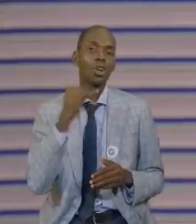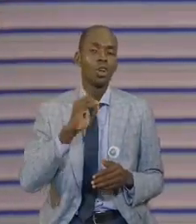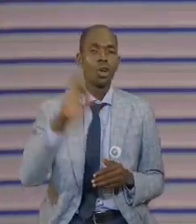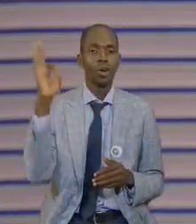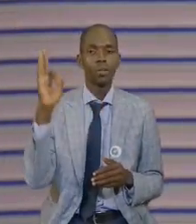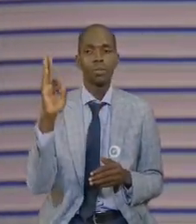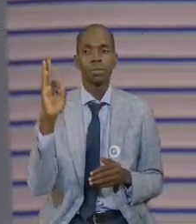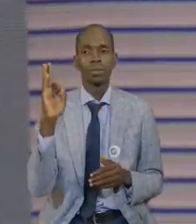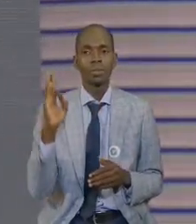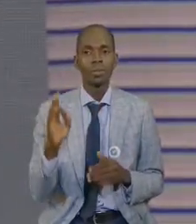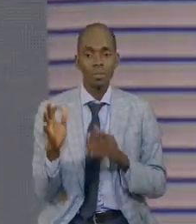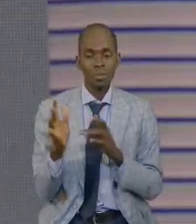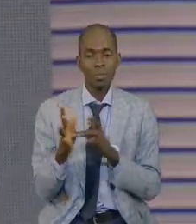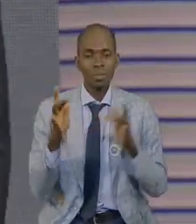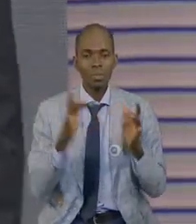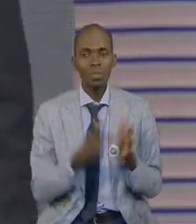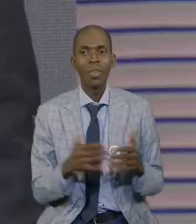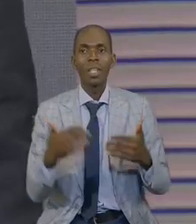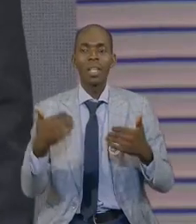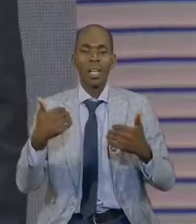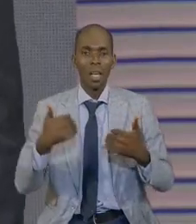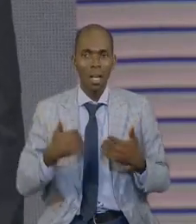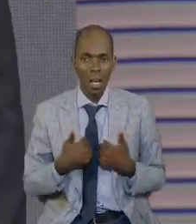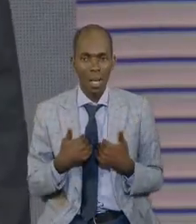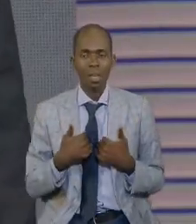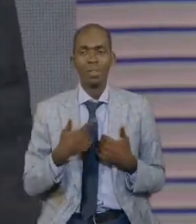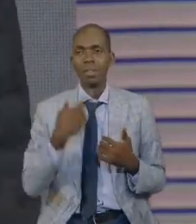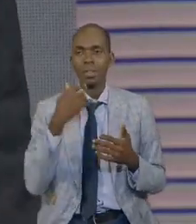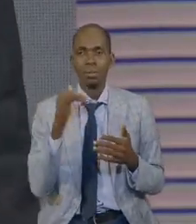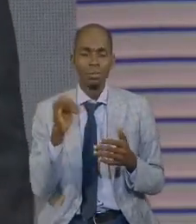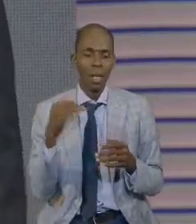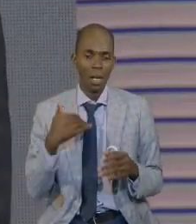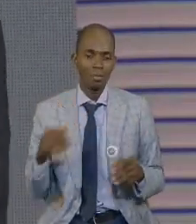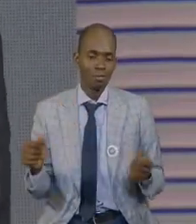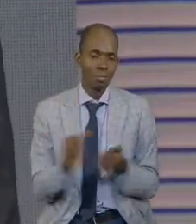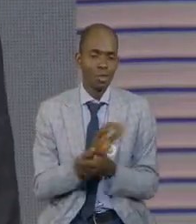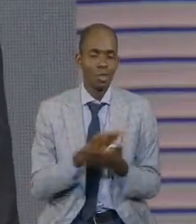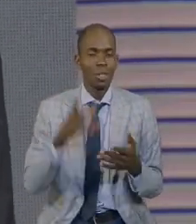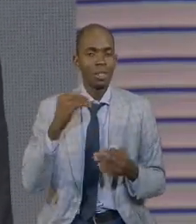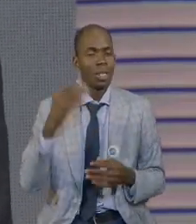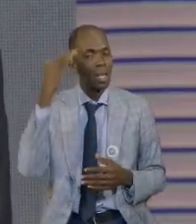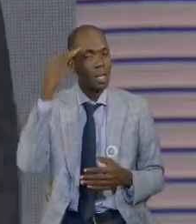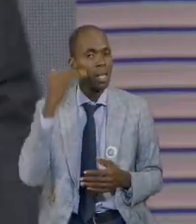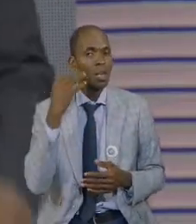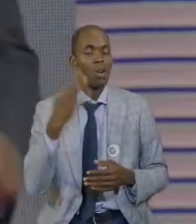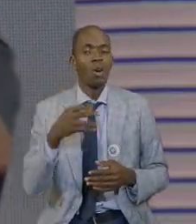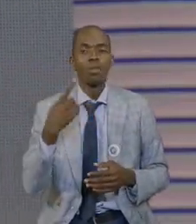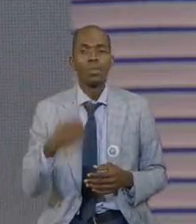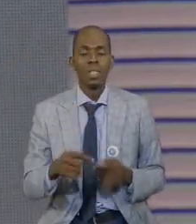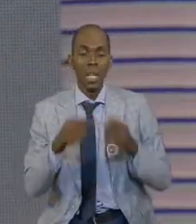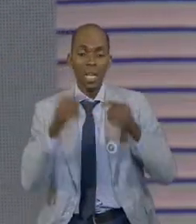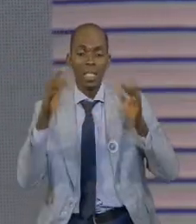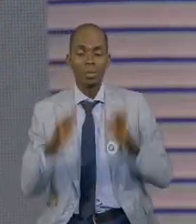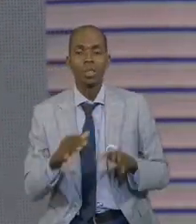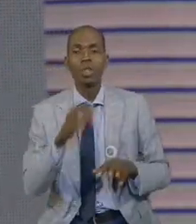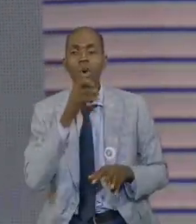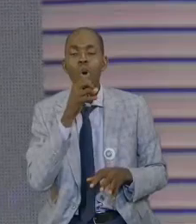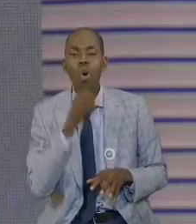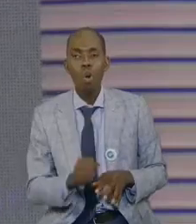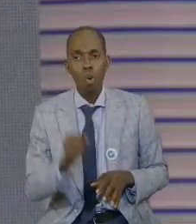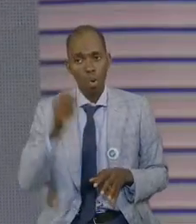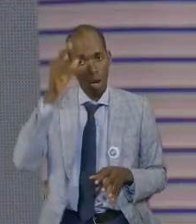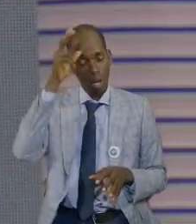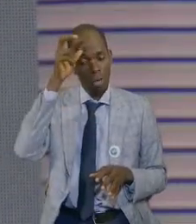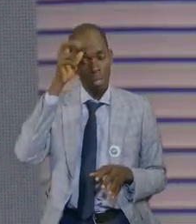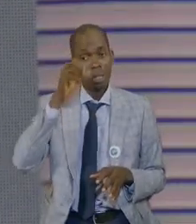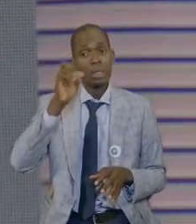Jesus has brought any the head of the old serpent although the body is